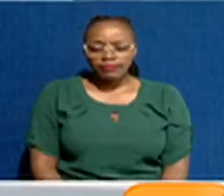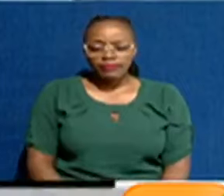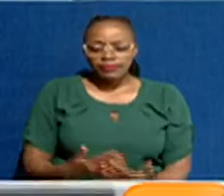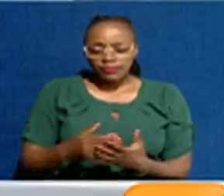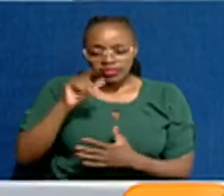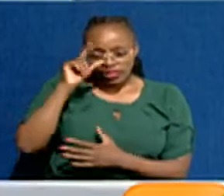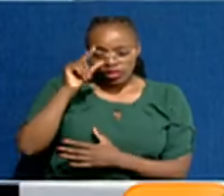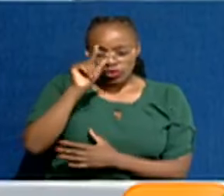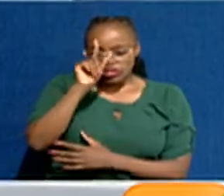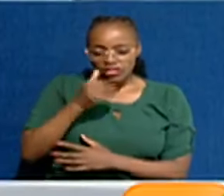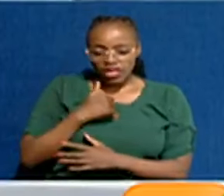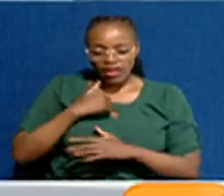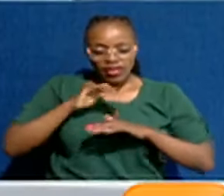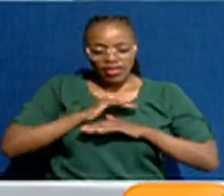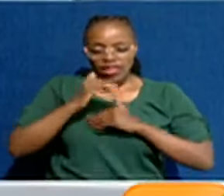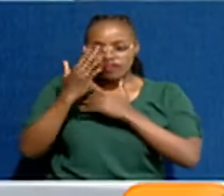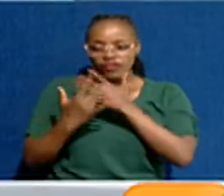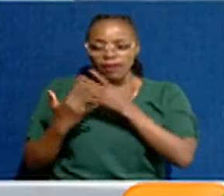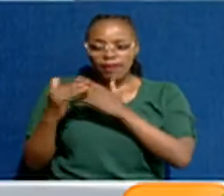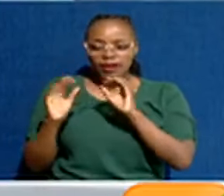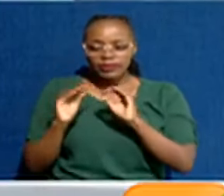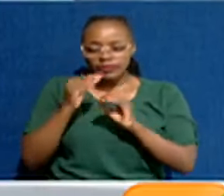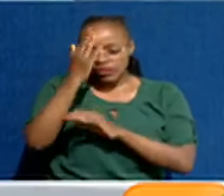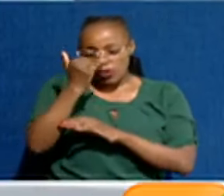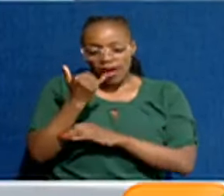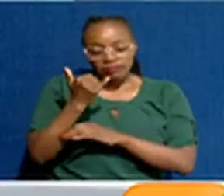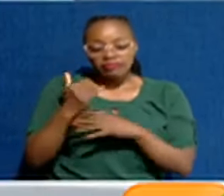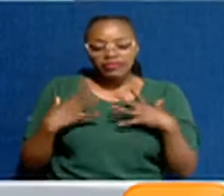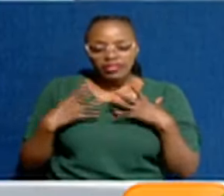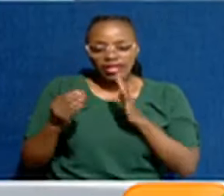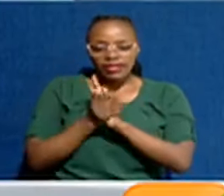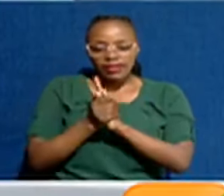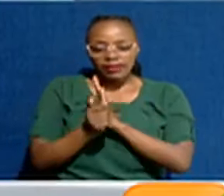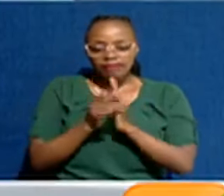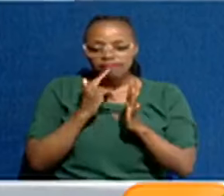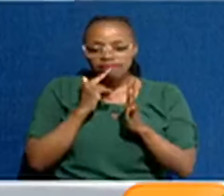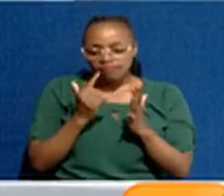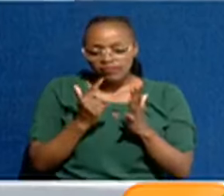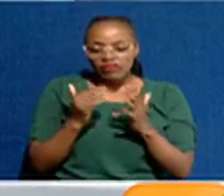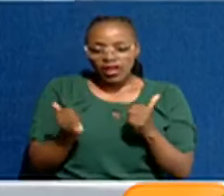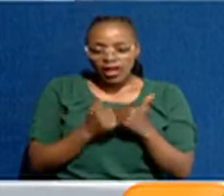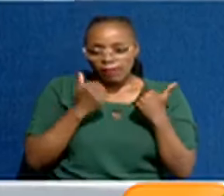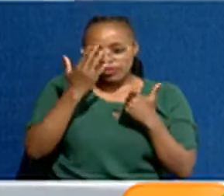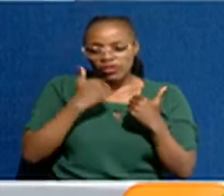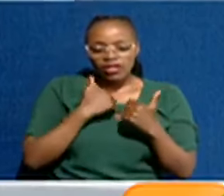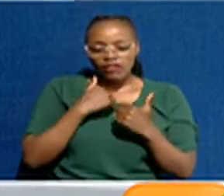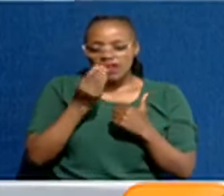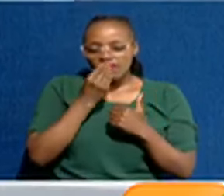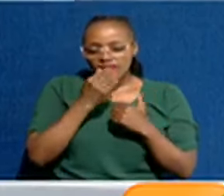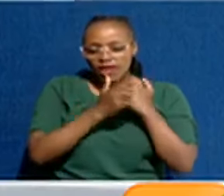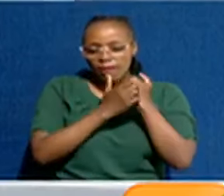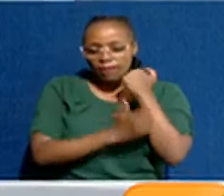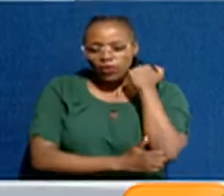The Coast region is facing an acute shortage of blood supply due to what health experts say is largely caused by poor eating habits,